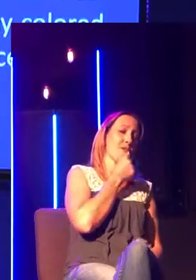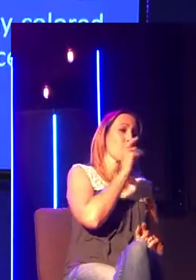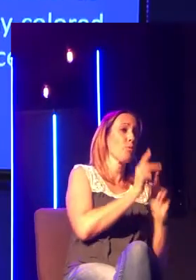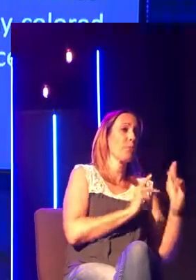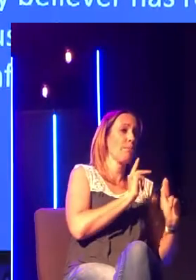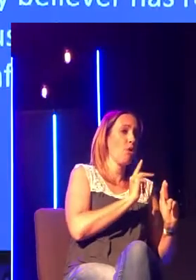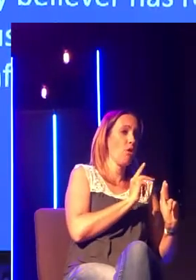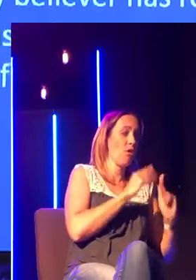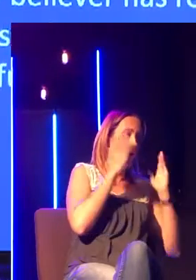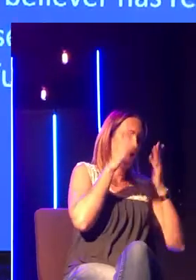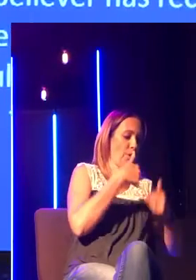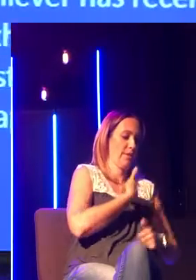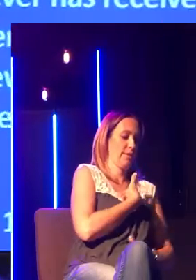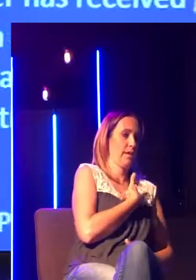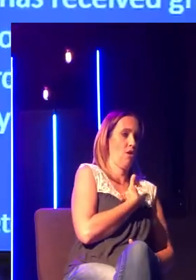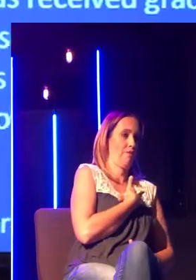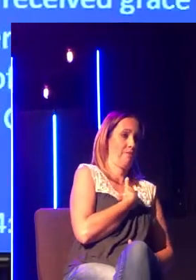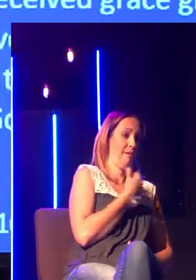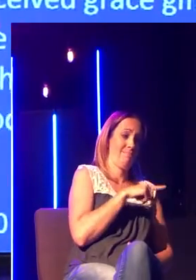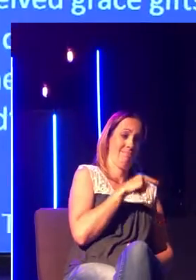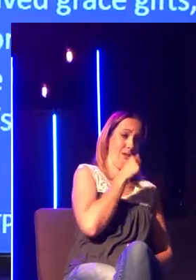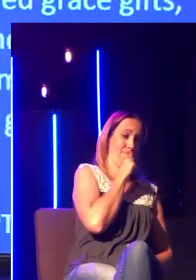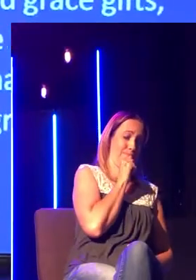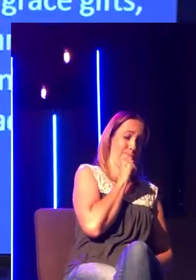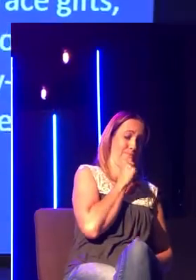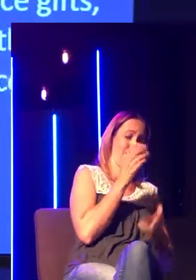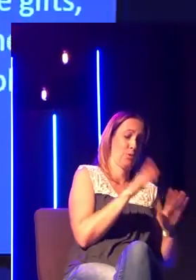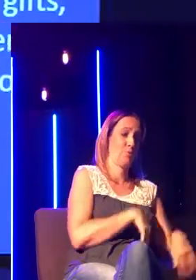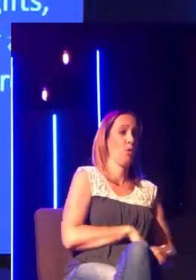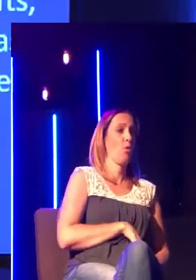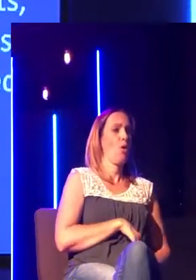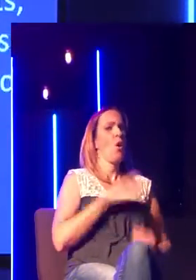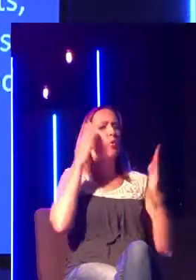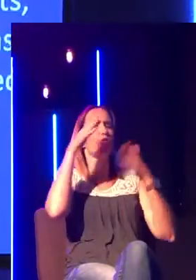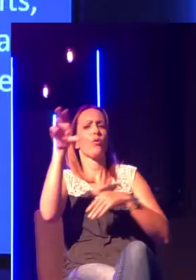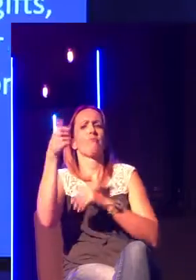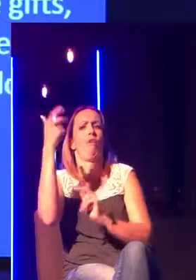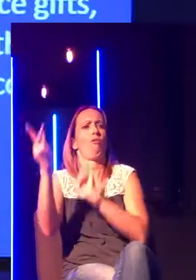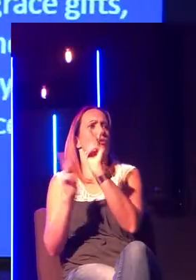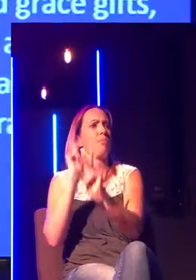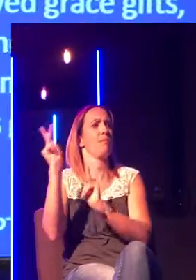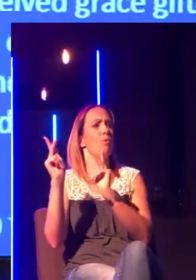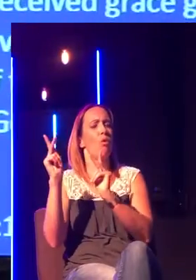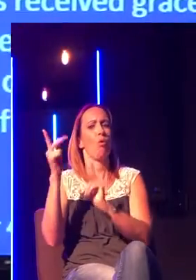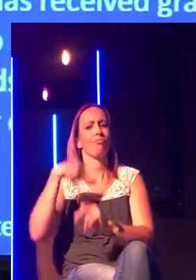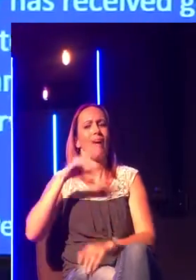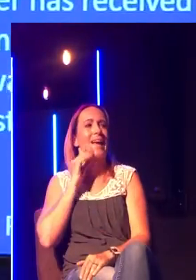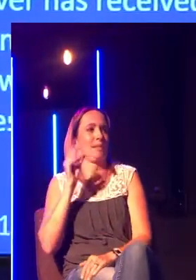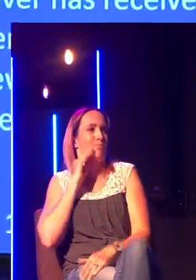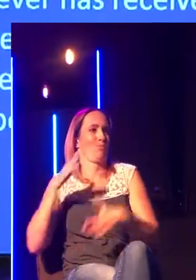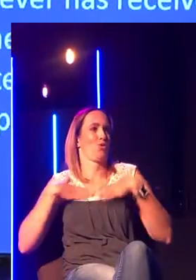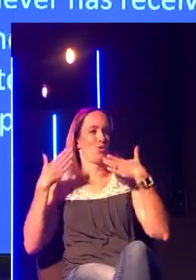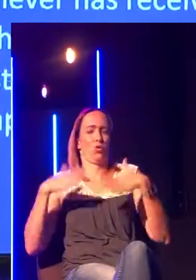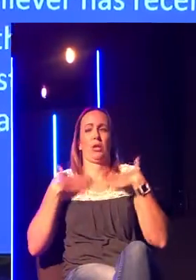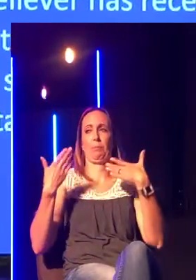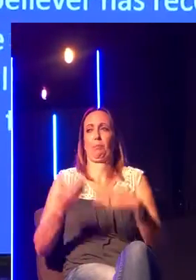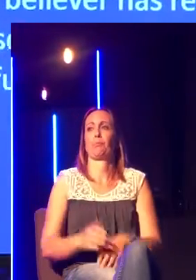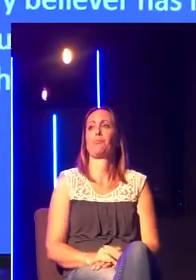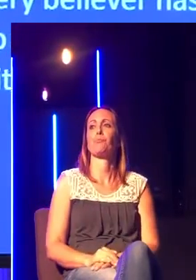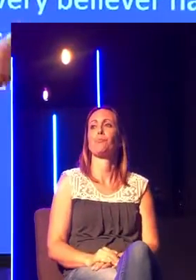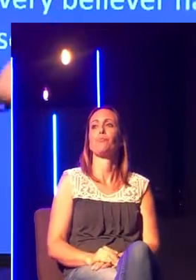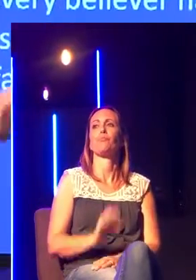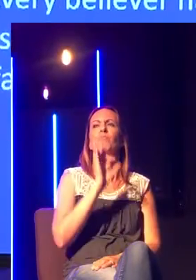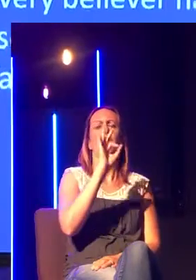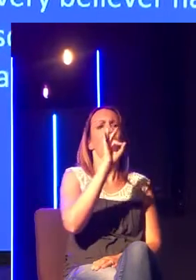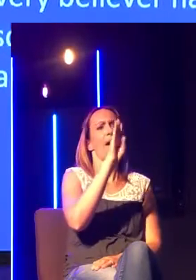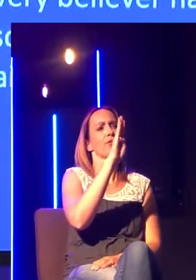they're only focused on themselves. When we serve and are making a difference for other people, there is just joy that comes into our life. Pastor Brad mentioned just a few